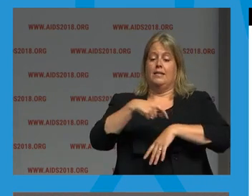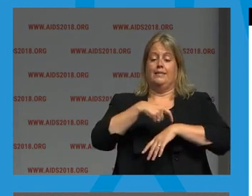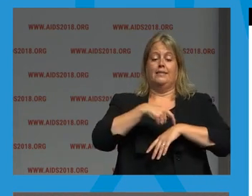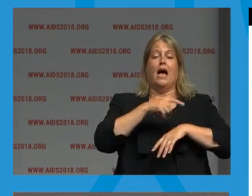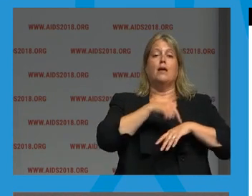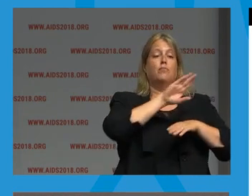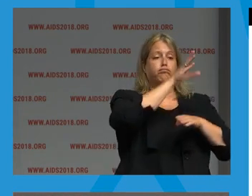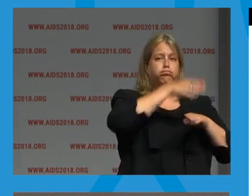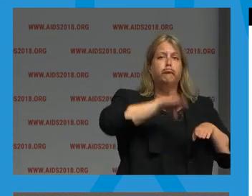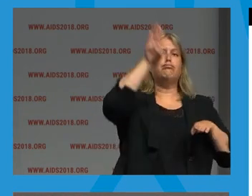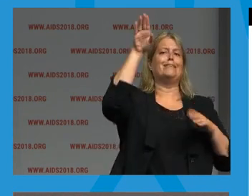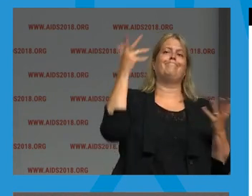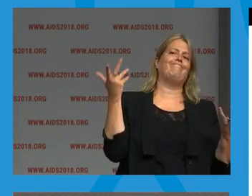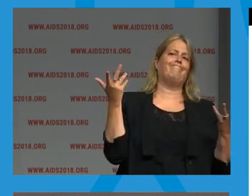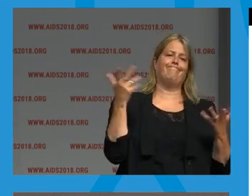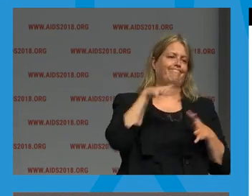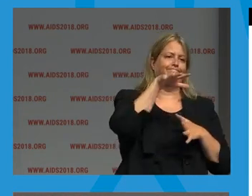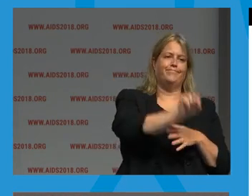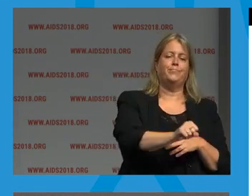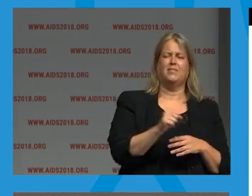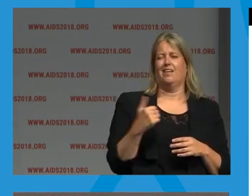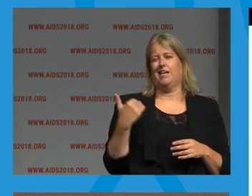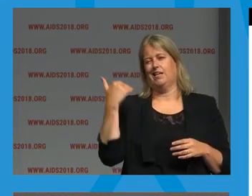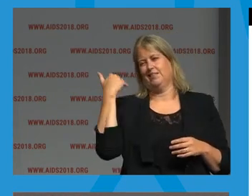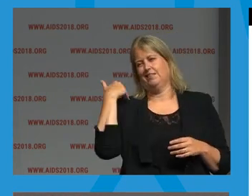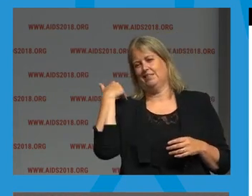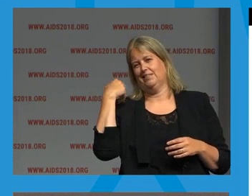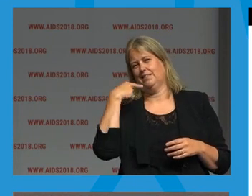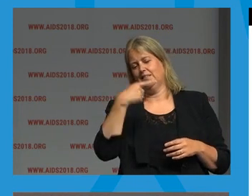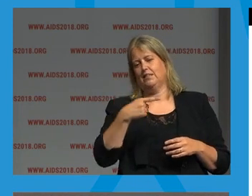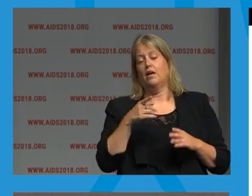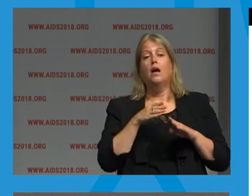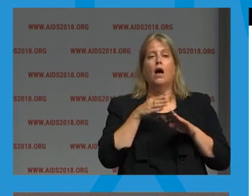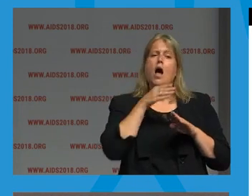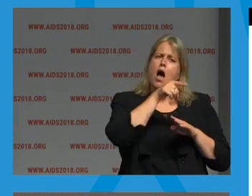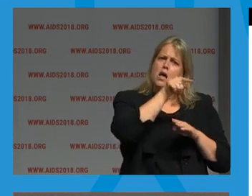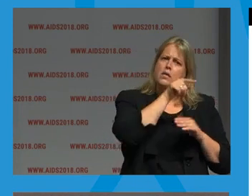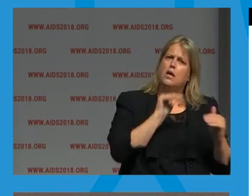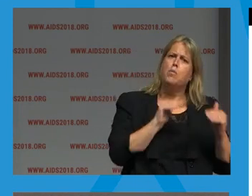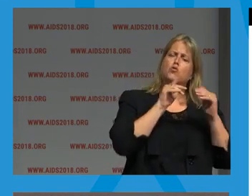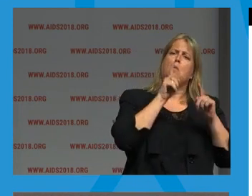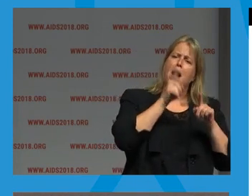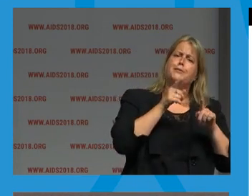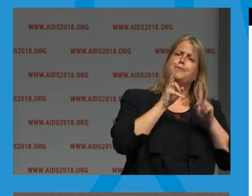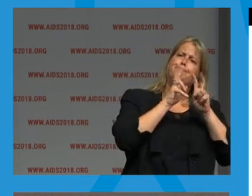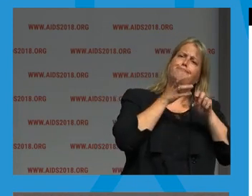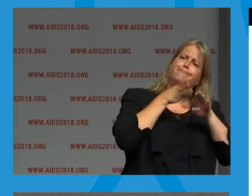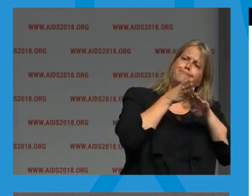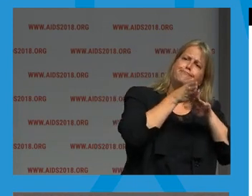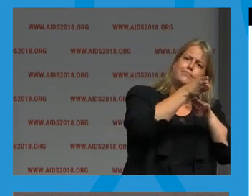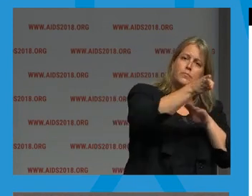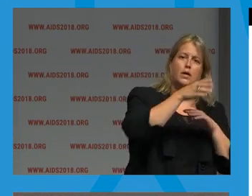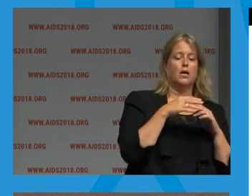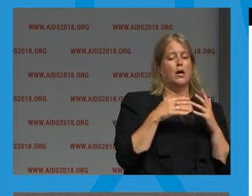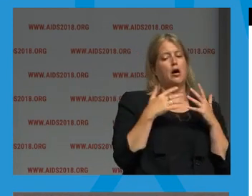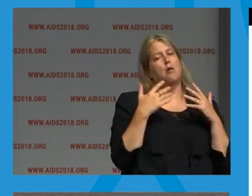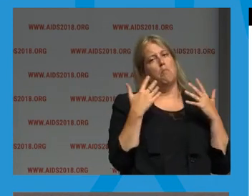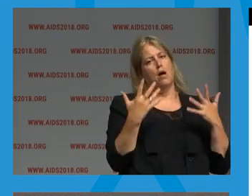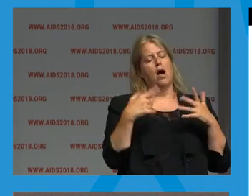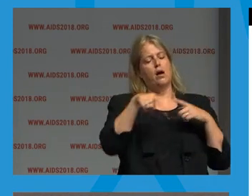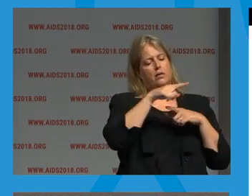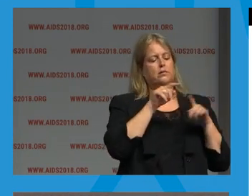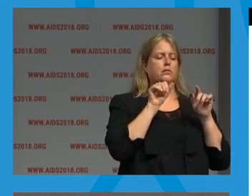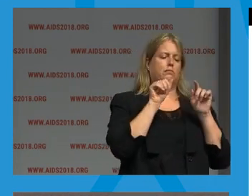viral rebound. And as I mentioned just a moment ago, further pursuit of this approach will require a properly powered,